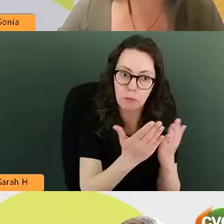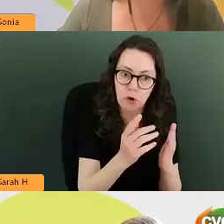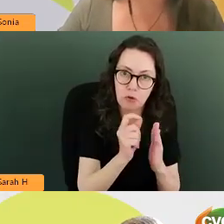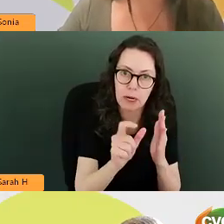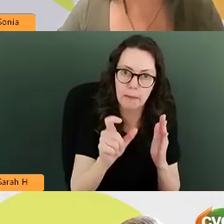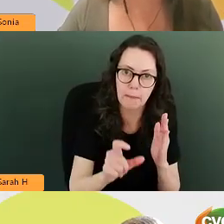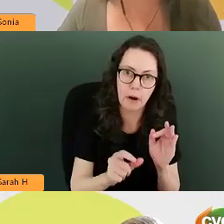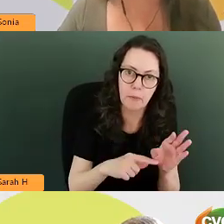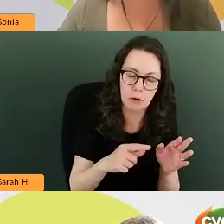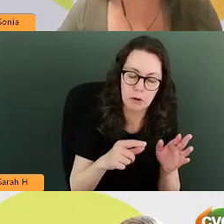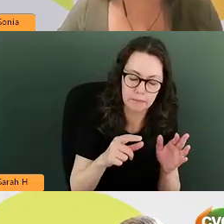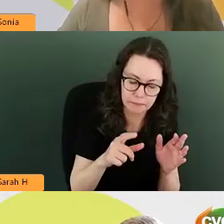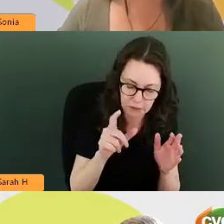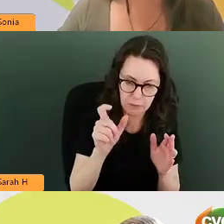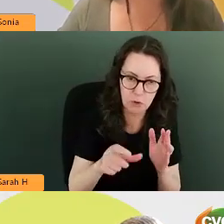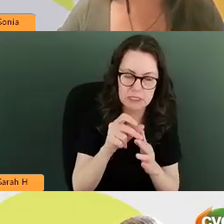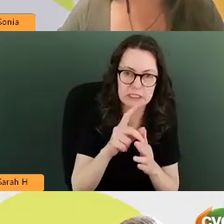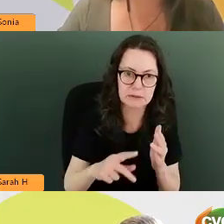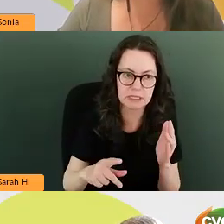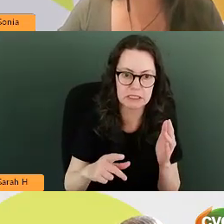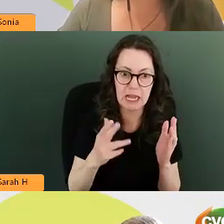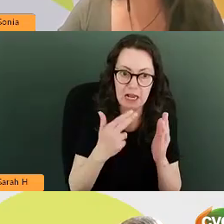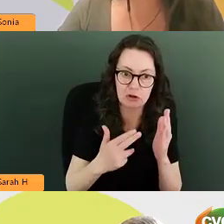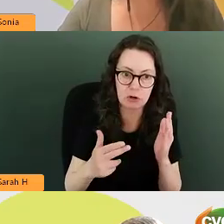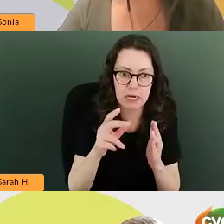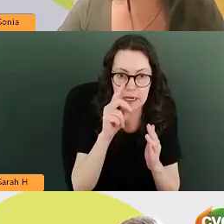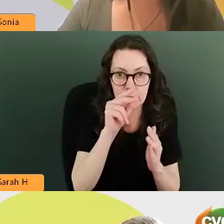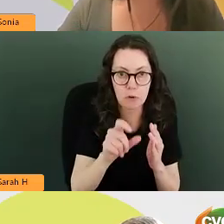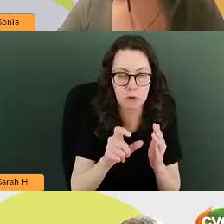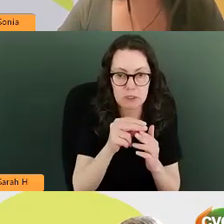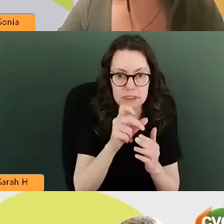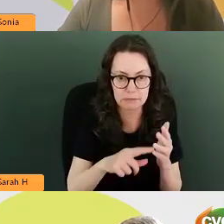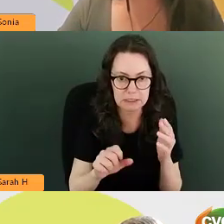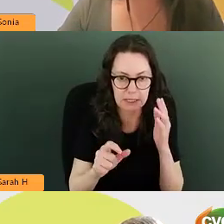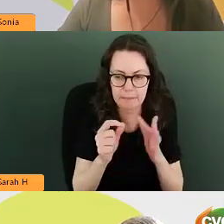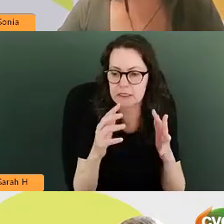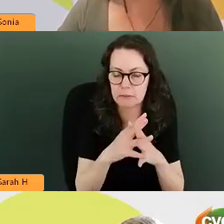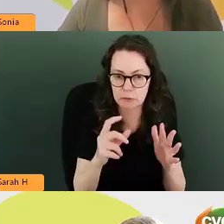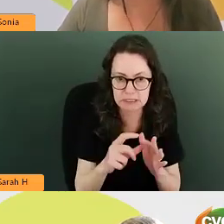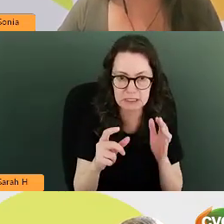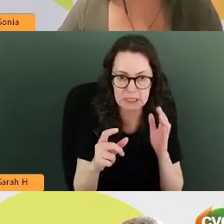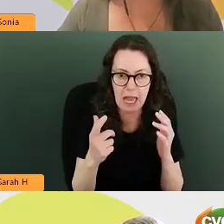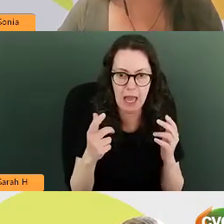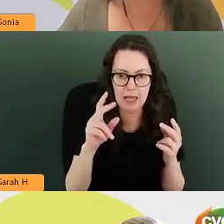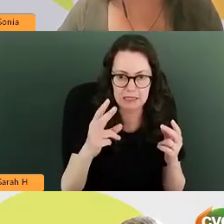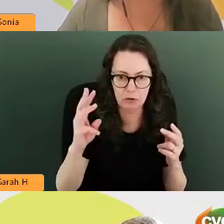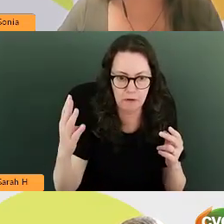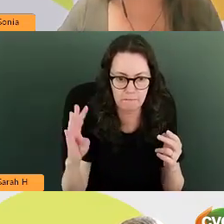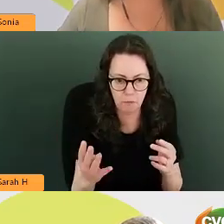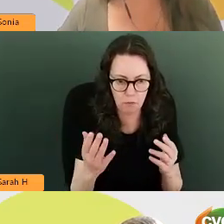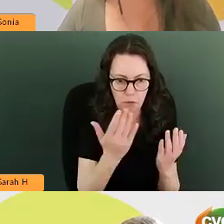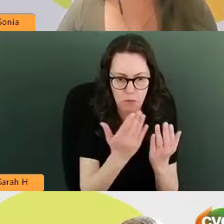with disability and illustrated by a young person with disability as well. And each of these other booklets are